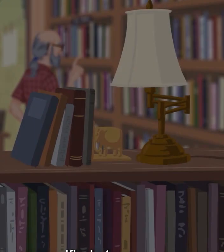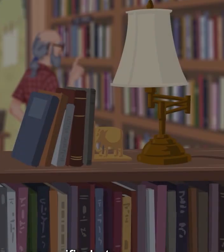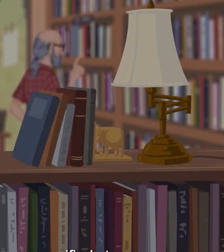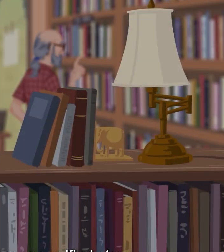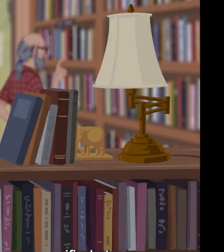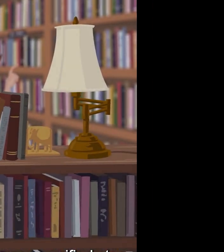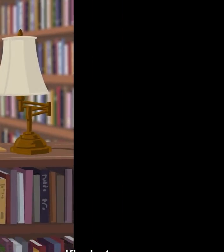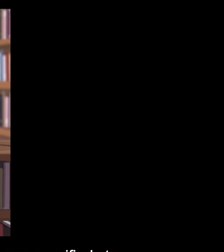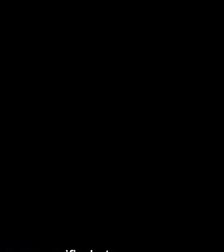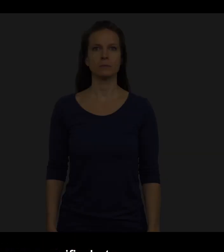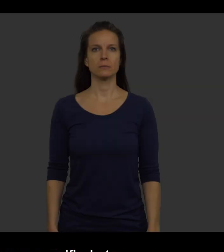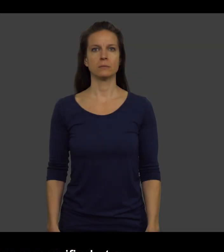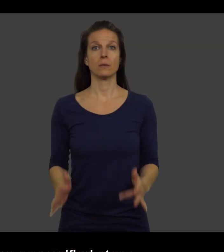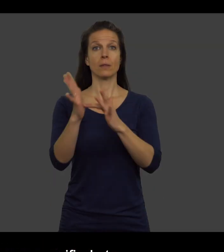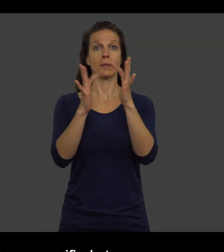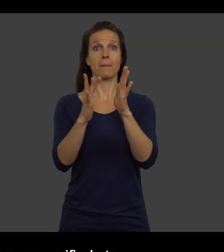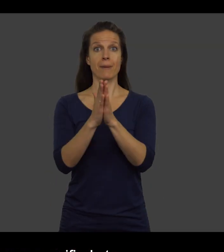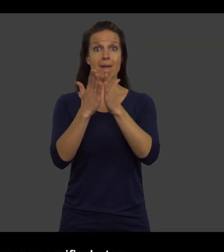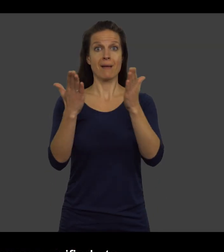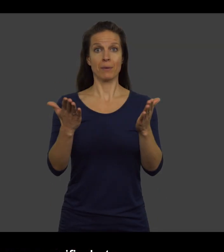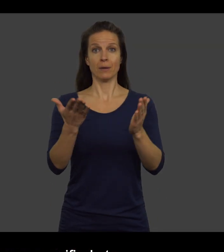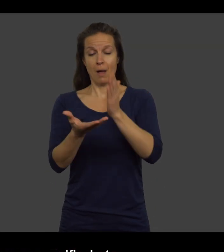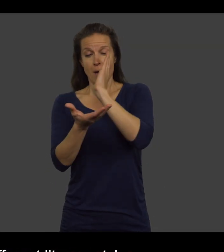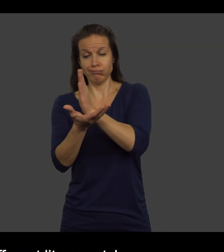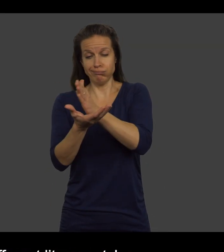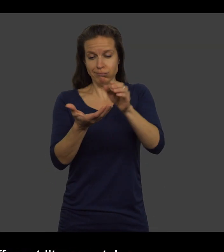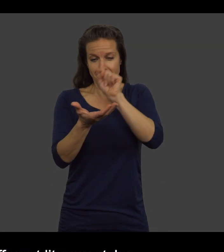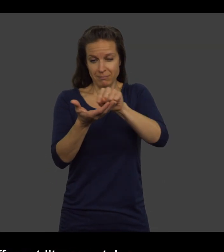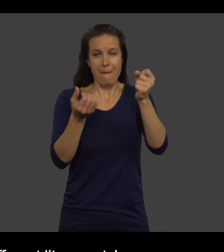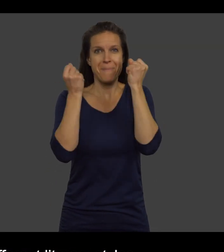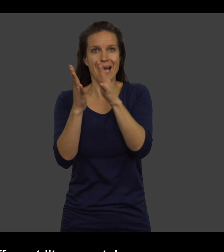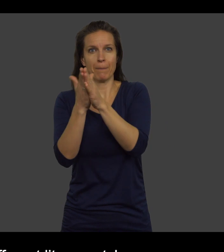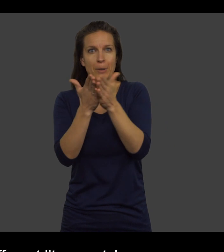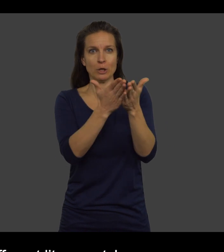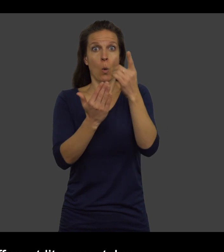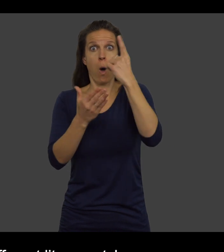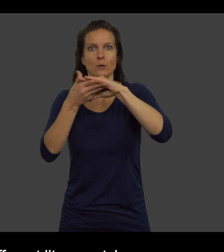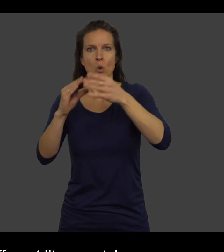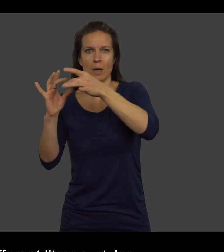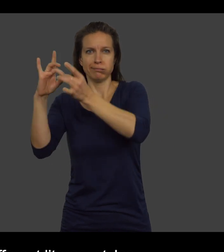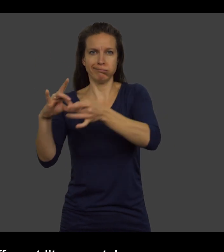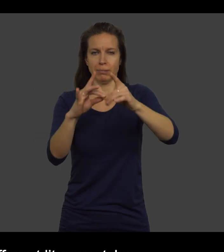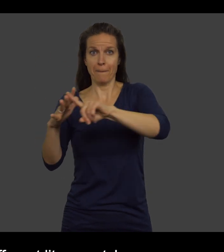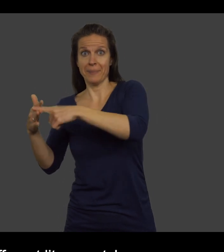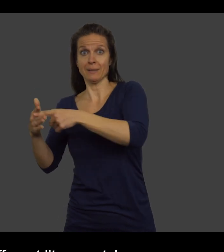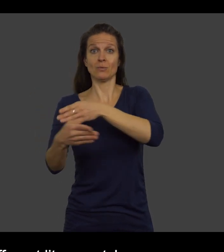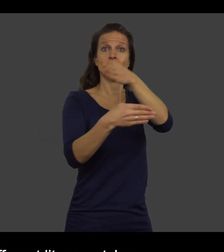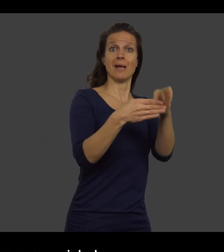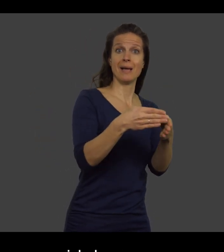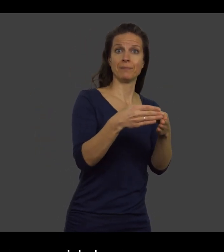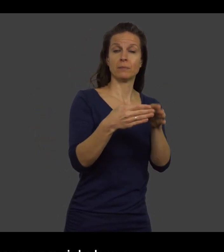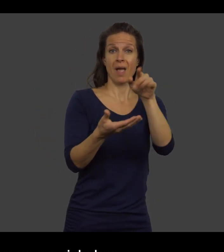The Bible is a collection of many books, telling one unified story from beginning to end. But all those books were written in different literary